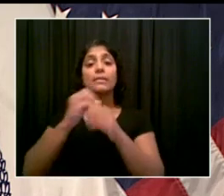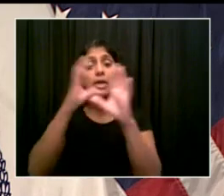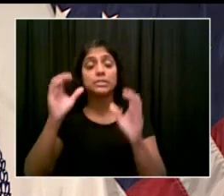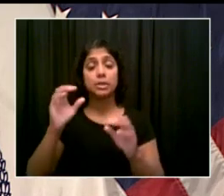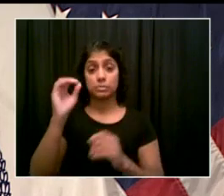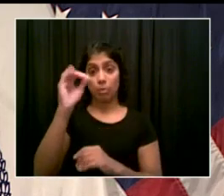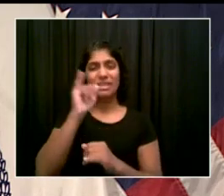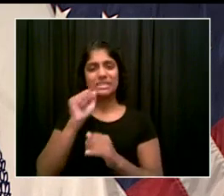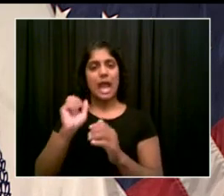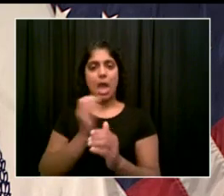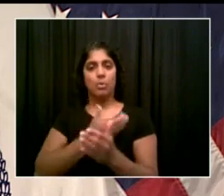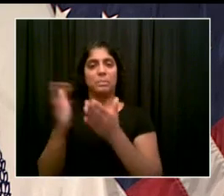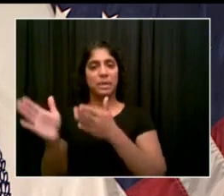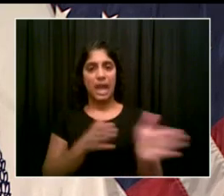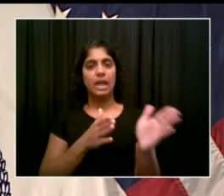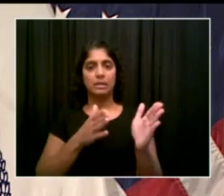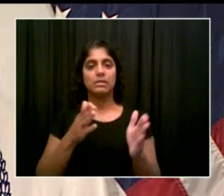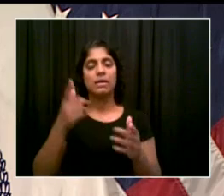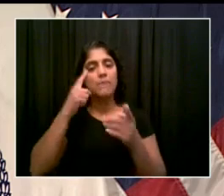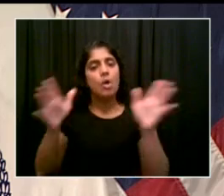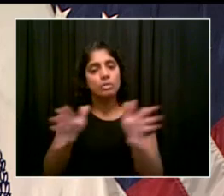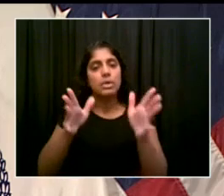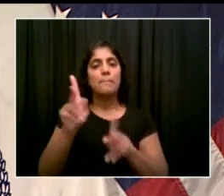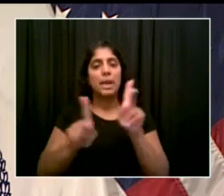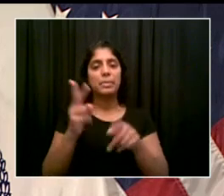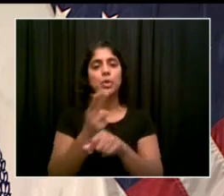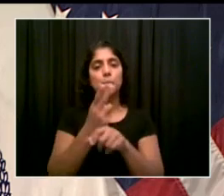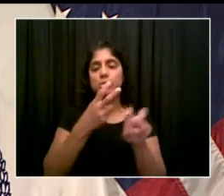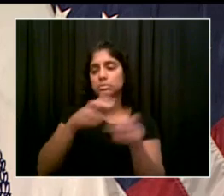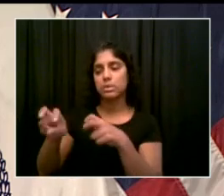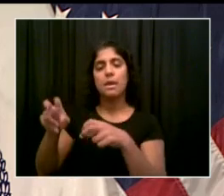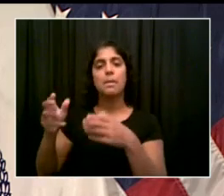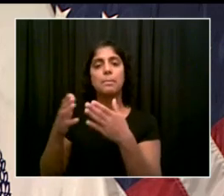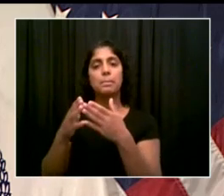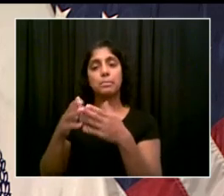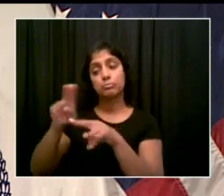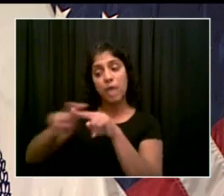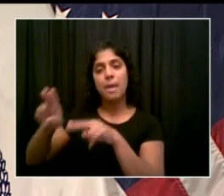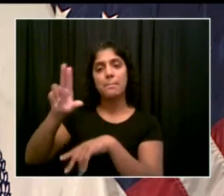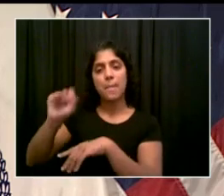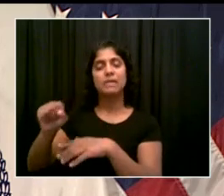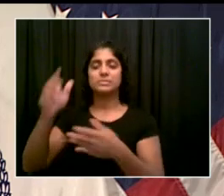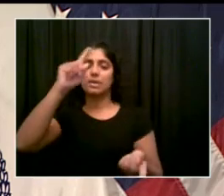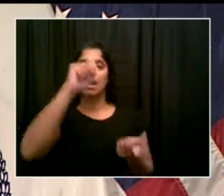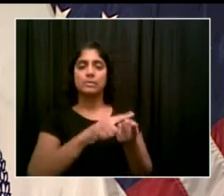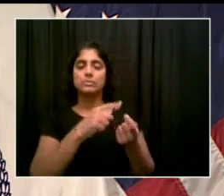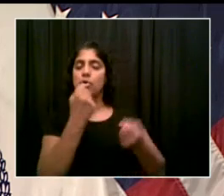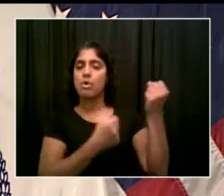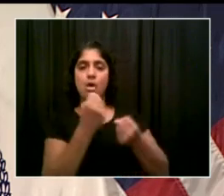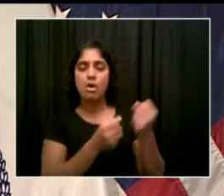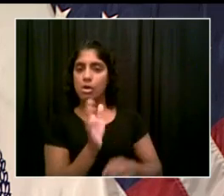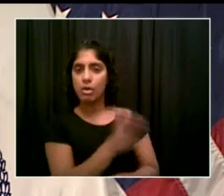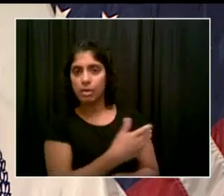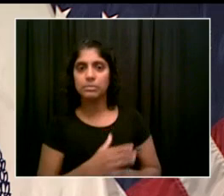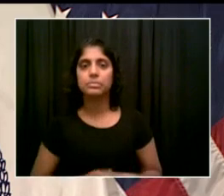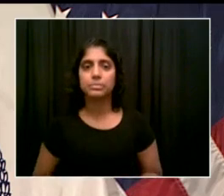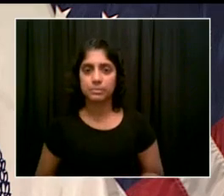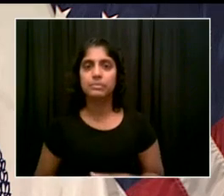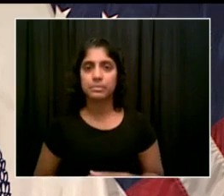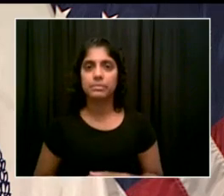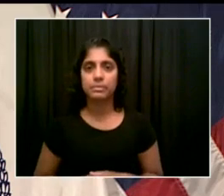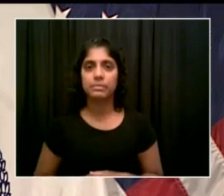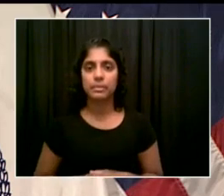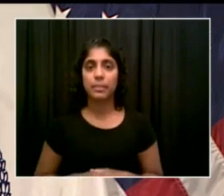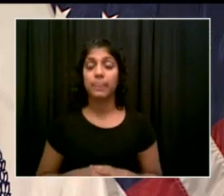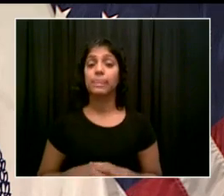use, particularly individual car use, and get people back to mass transit and make mass transit better so people want to be in those subways and